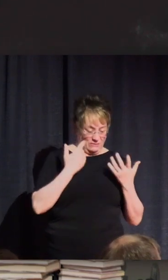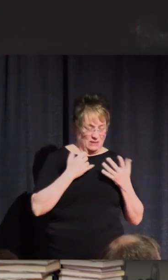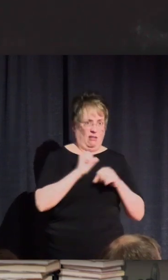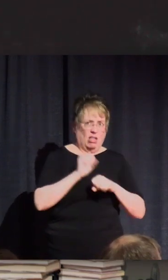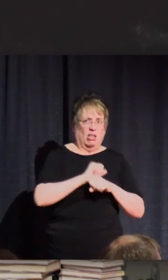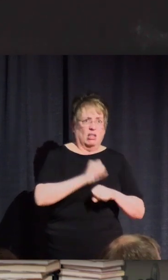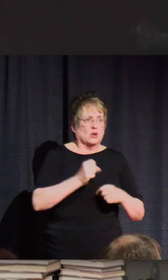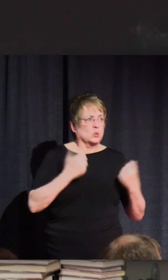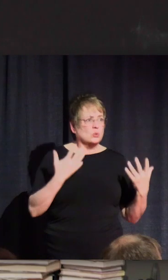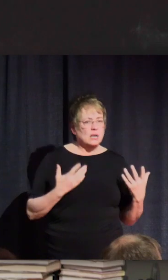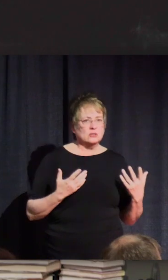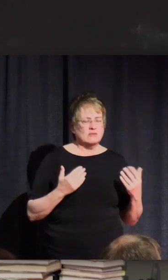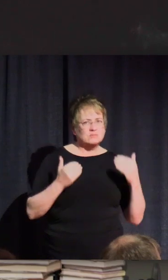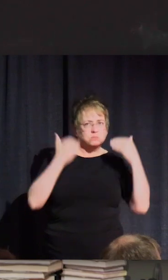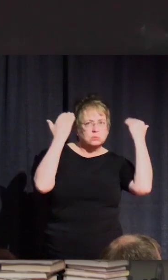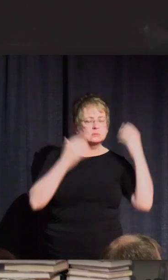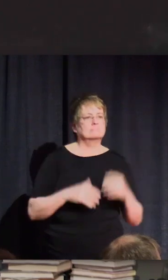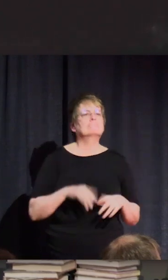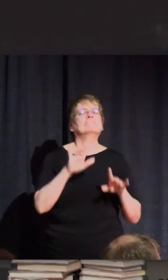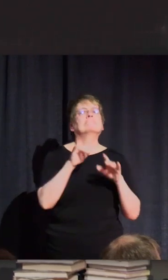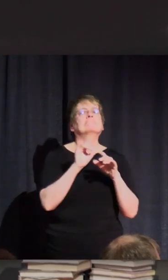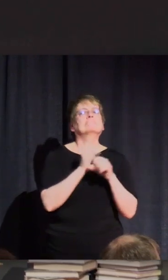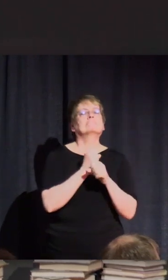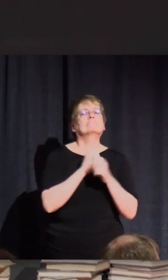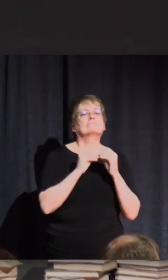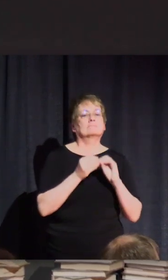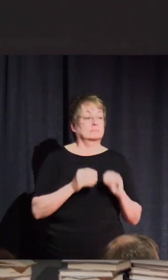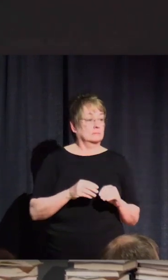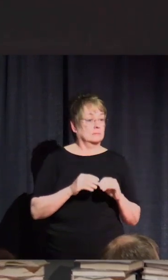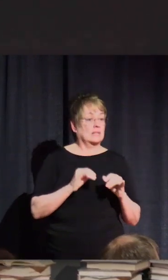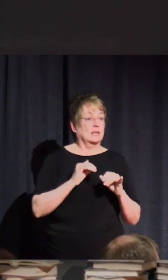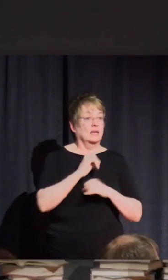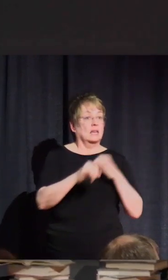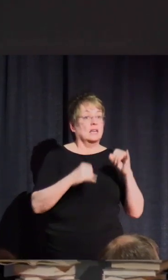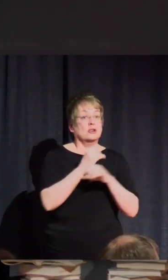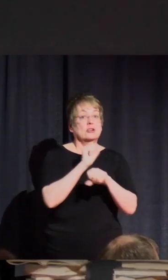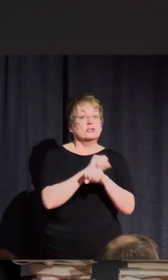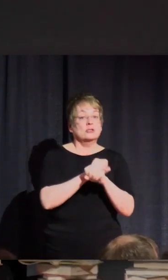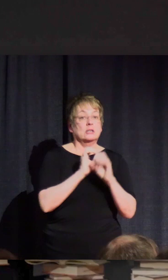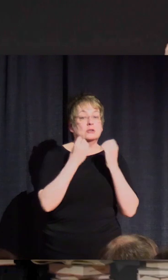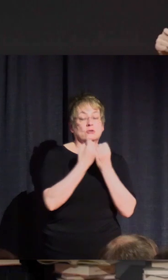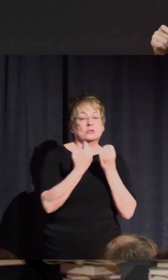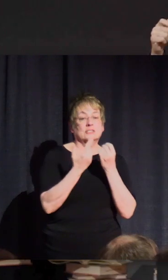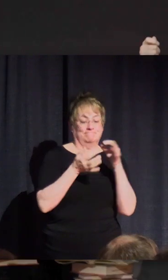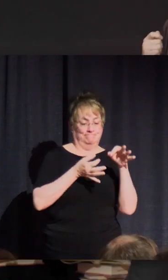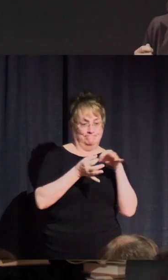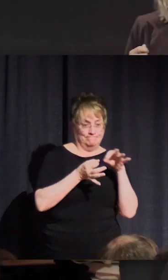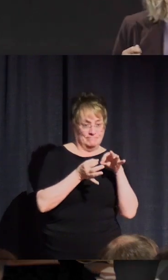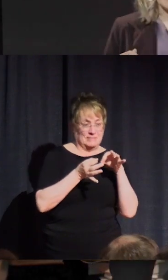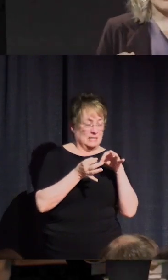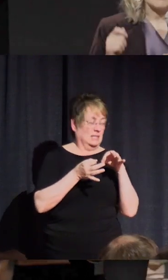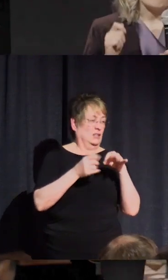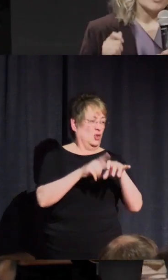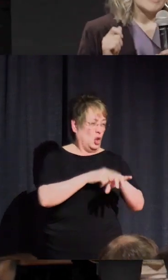already. Let's look at some quick statistics. You know, the International Labor Organization, they define excessively